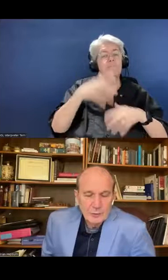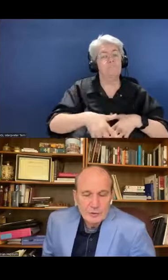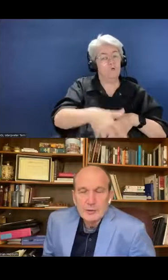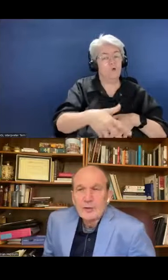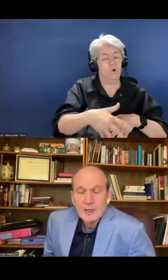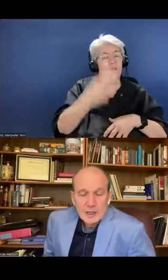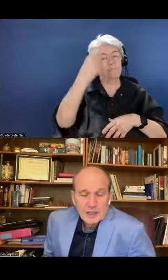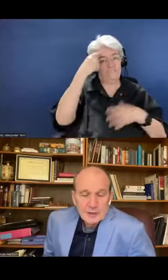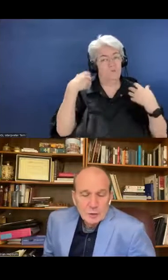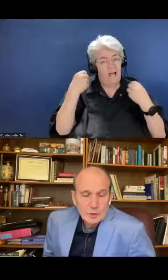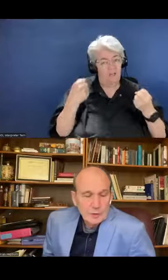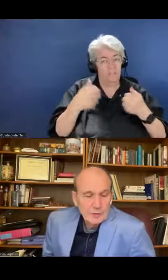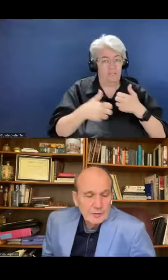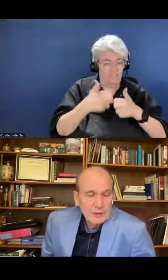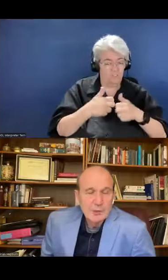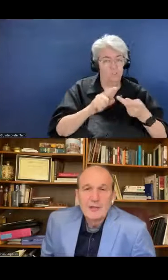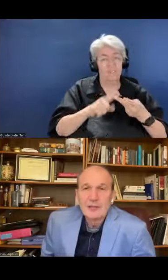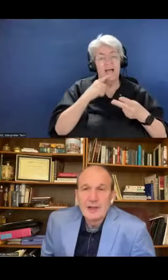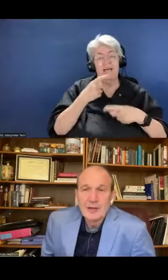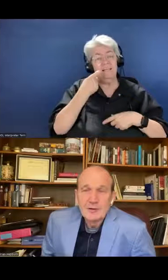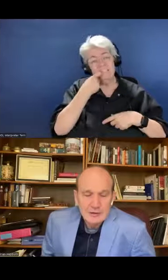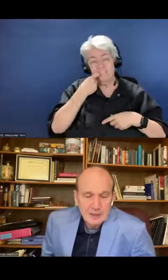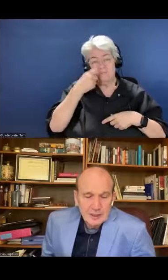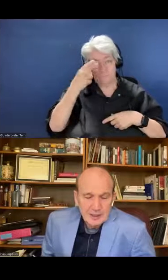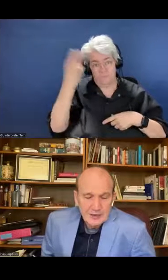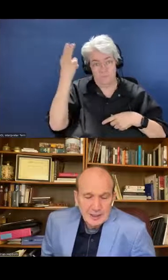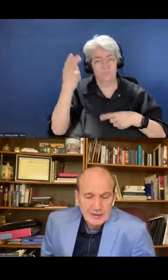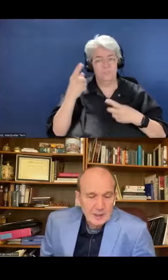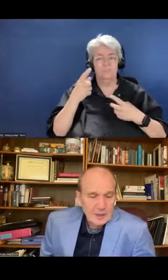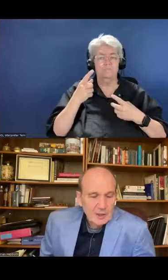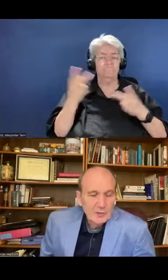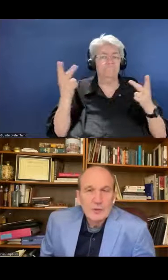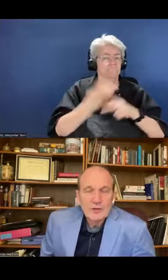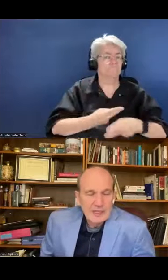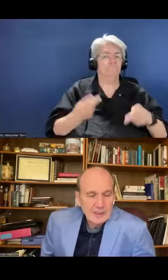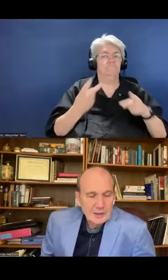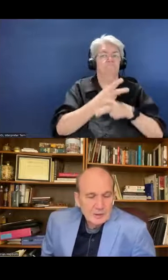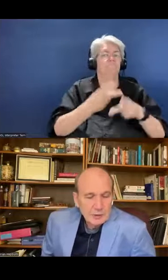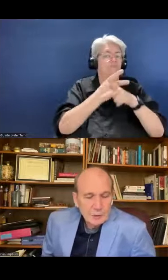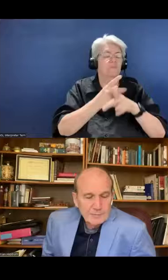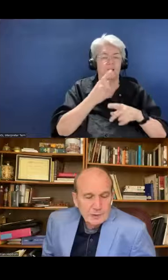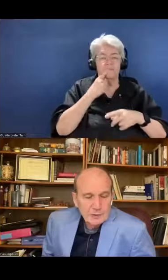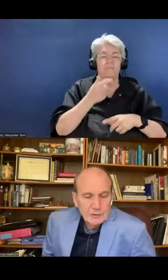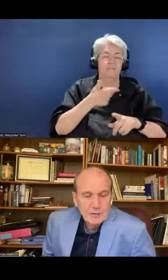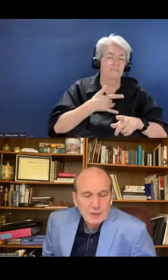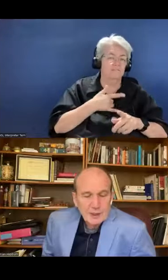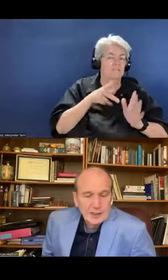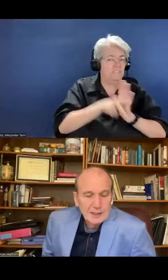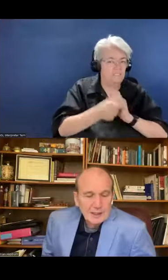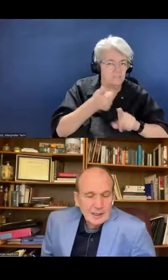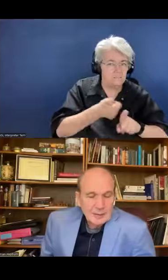use disorders, and their co-occurrence have reached crisis levels in the United States. Suicide, drug